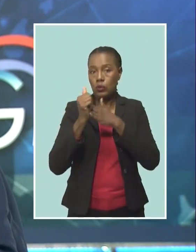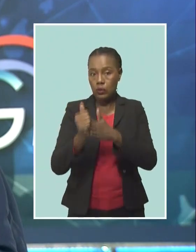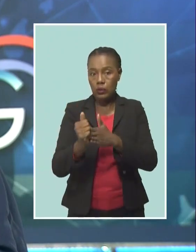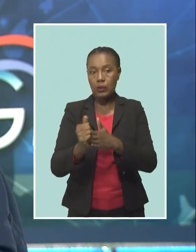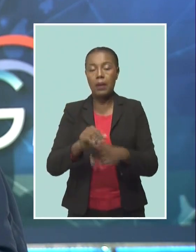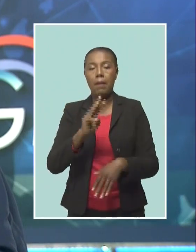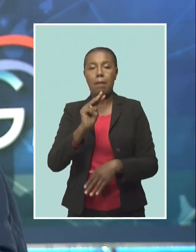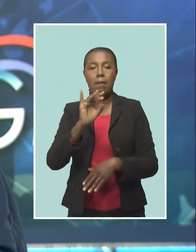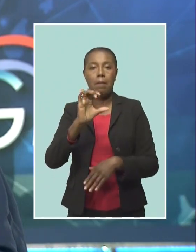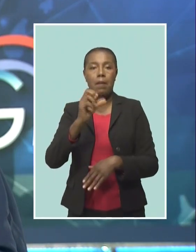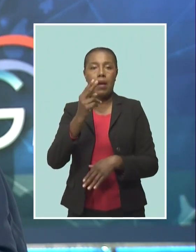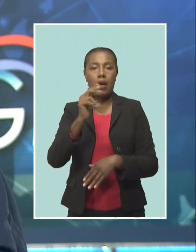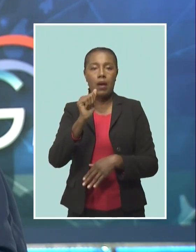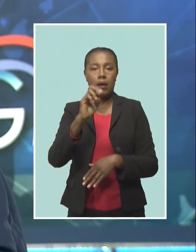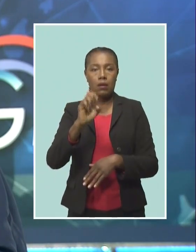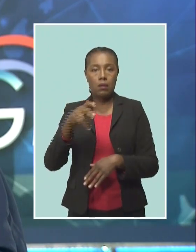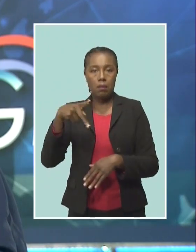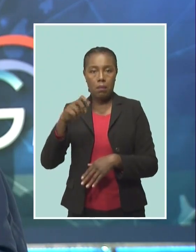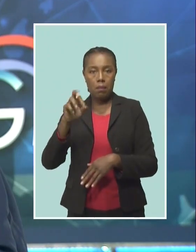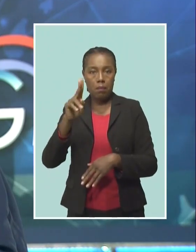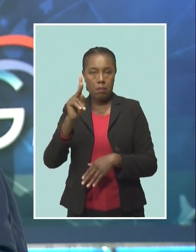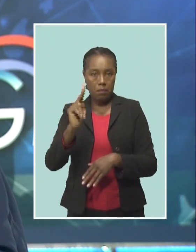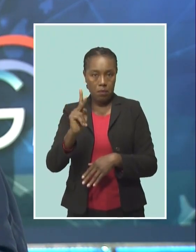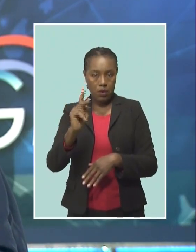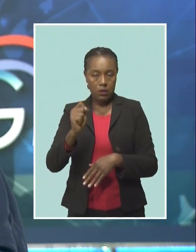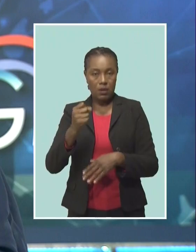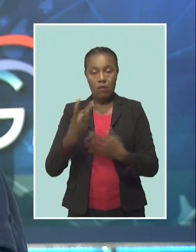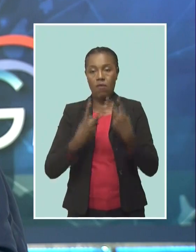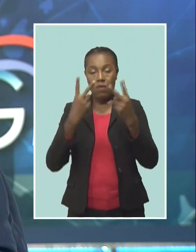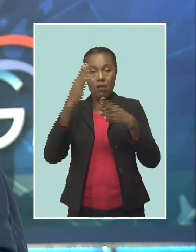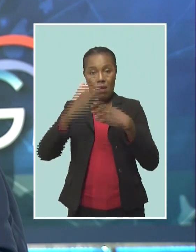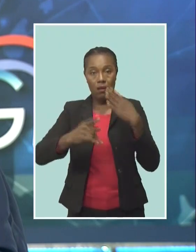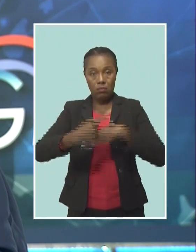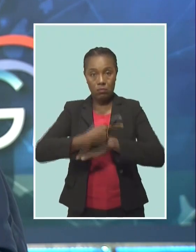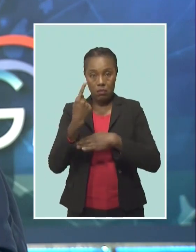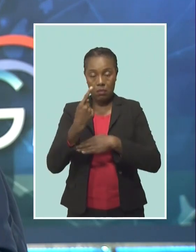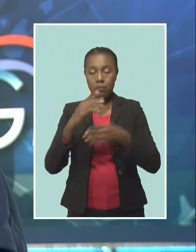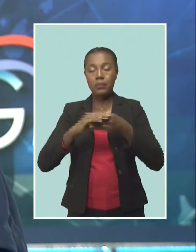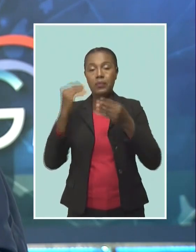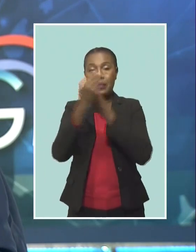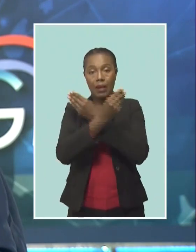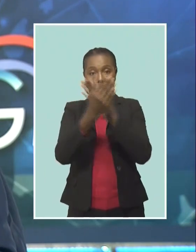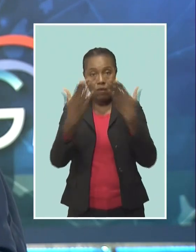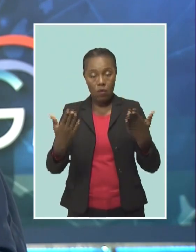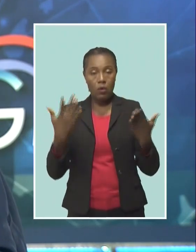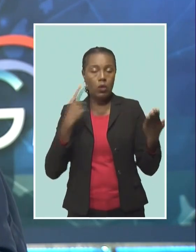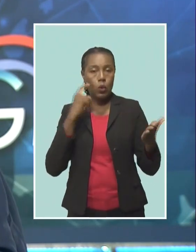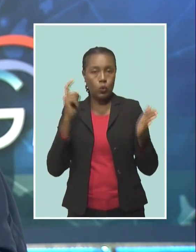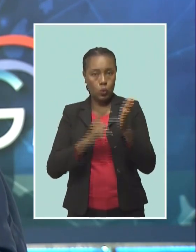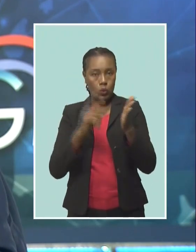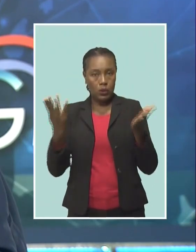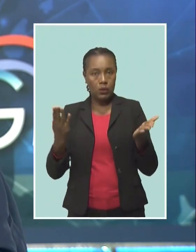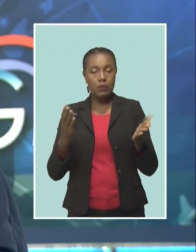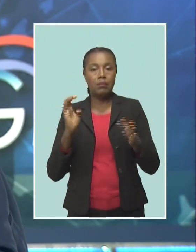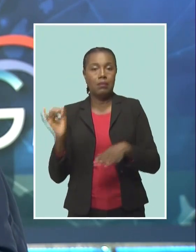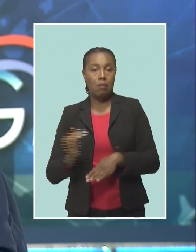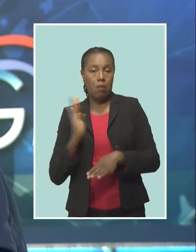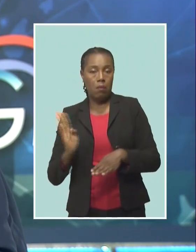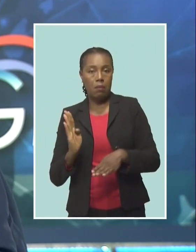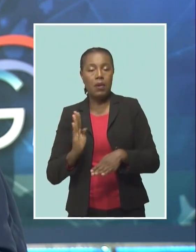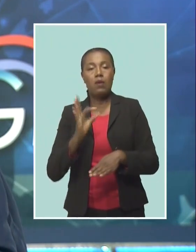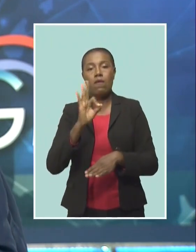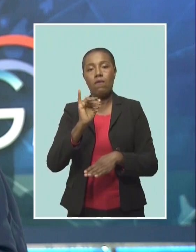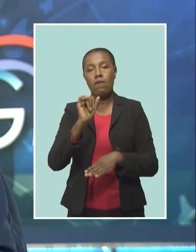who concluded a visit to the island today. A release issued by the IMF notes that the island's fiscal performance